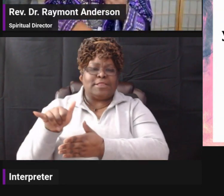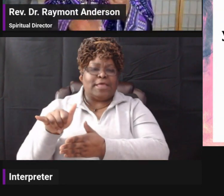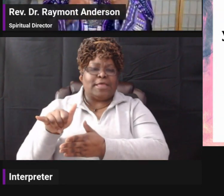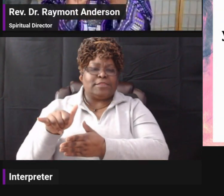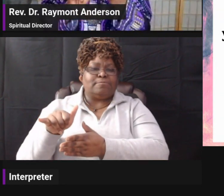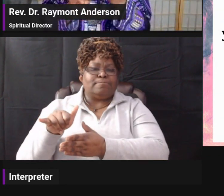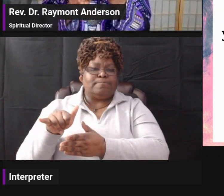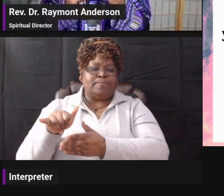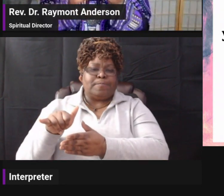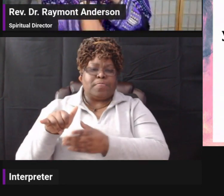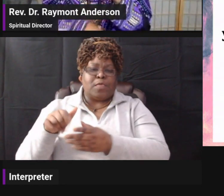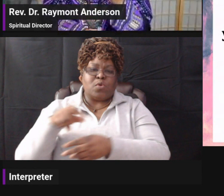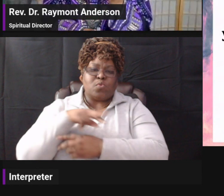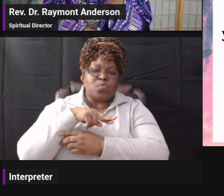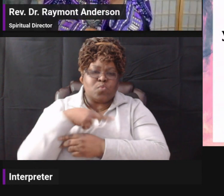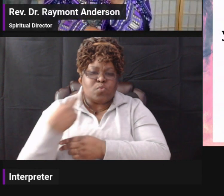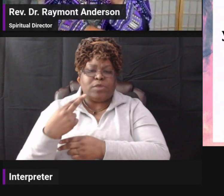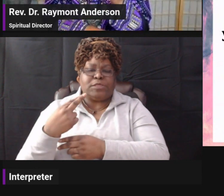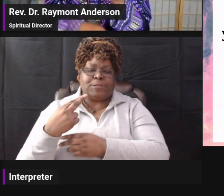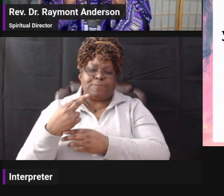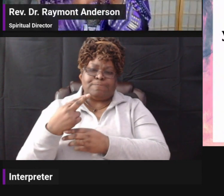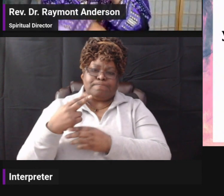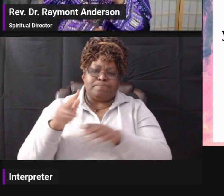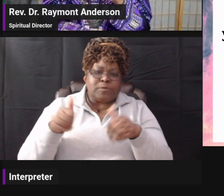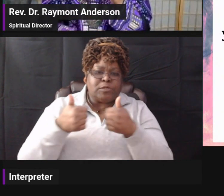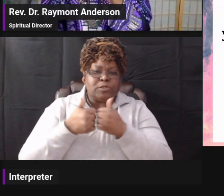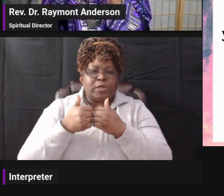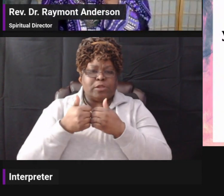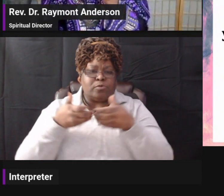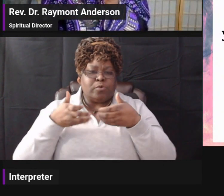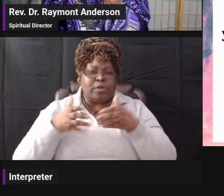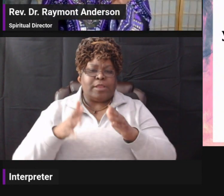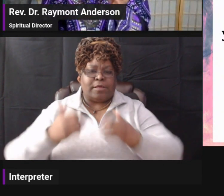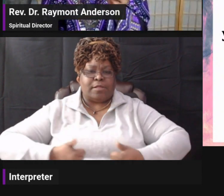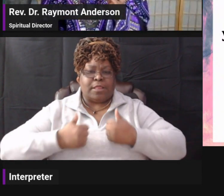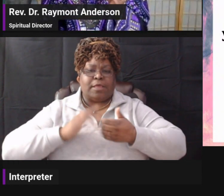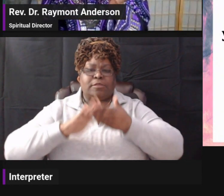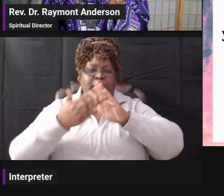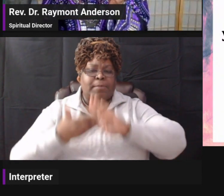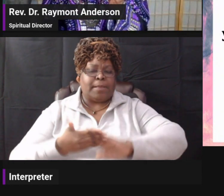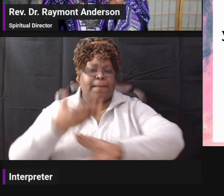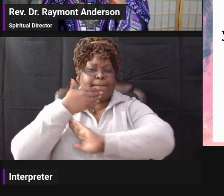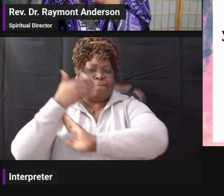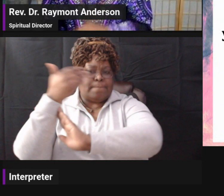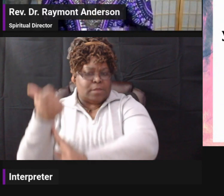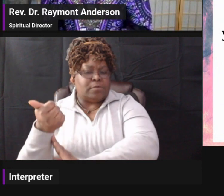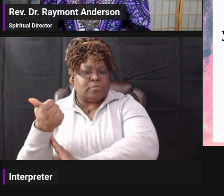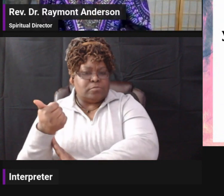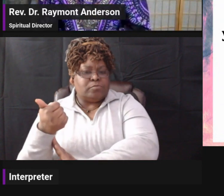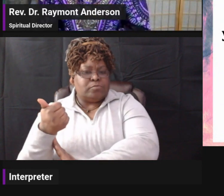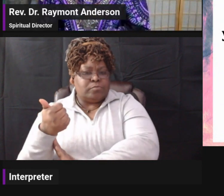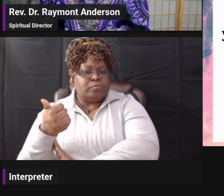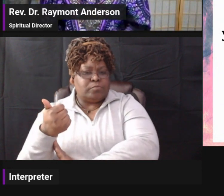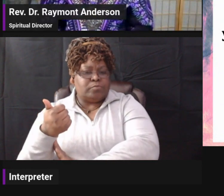adversity, risk, and daring will make life sweeter than